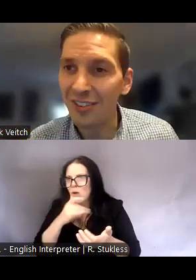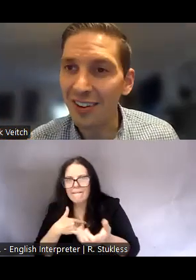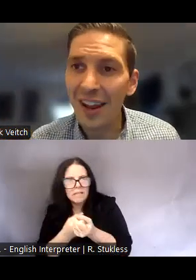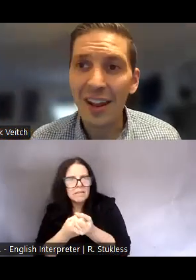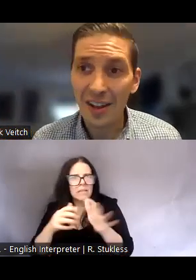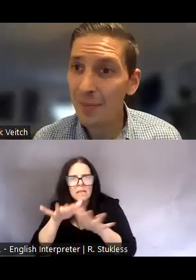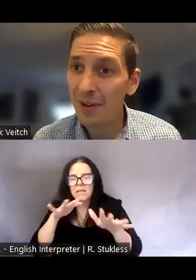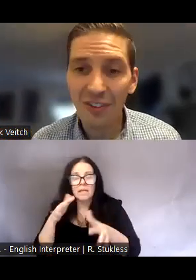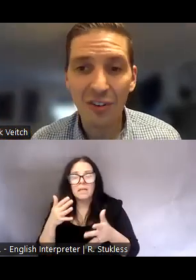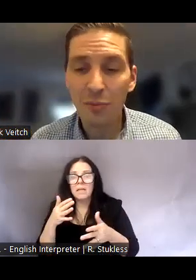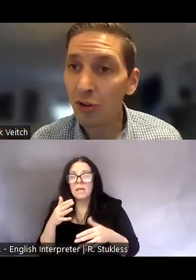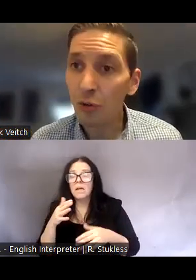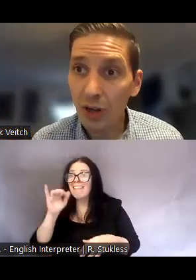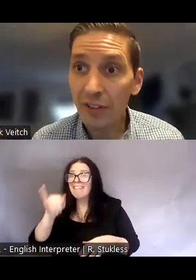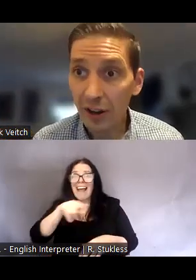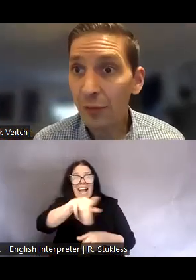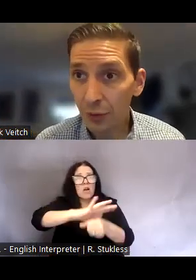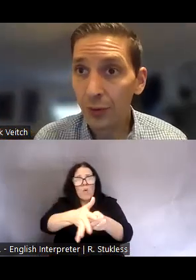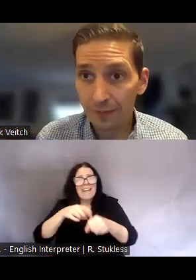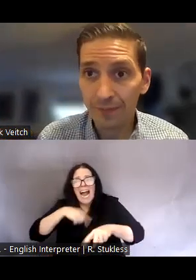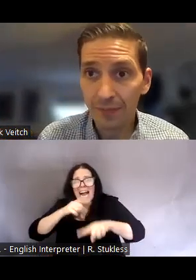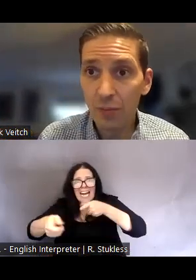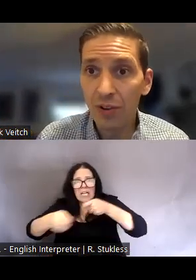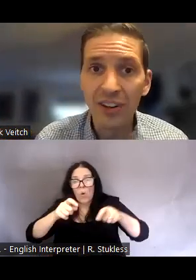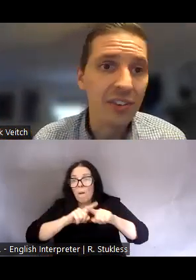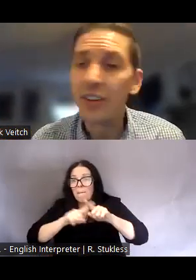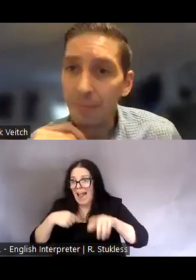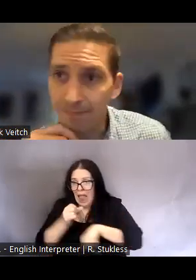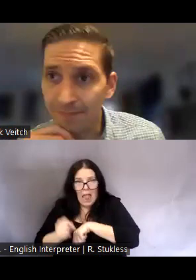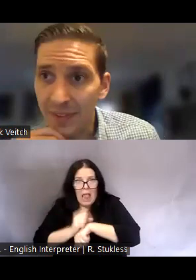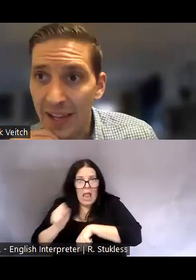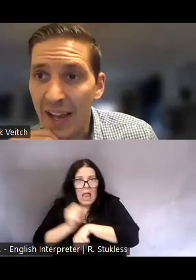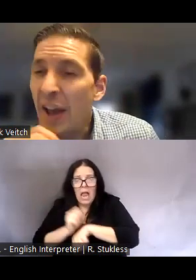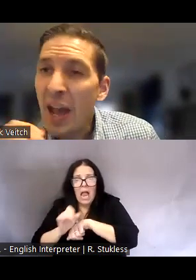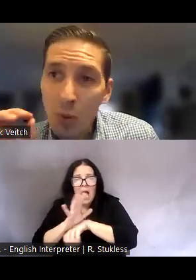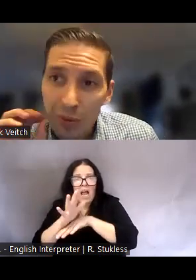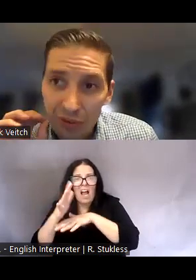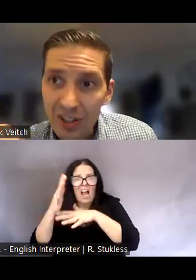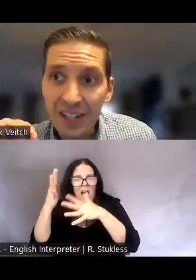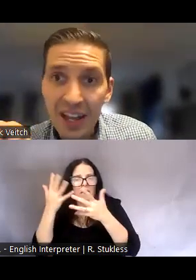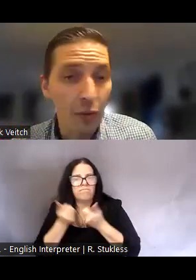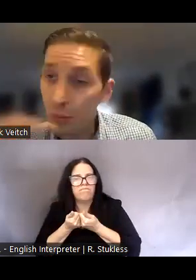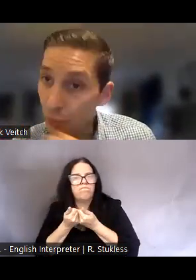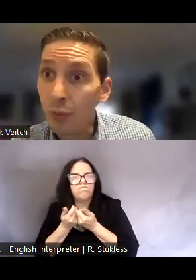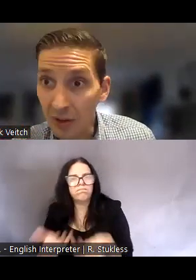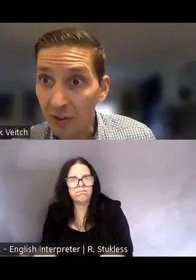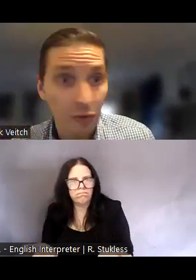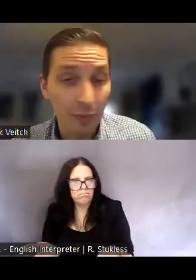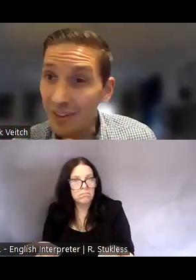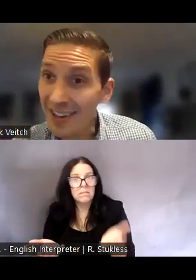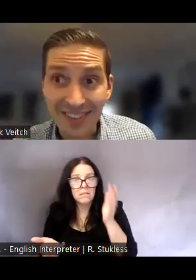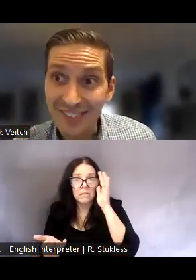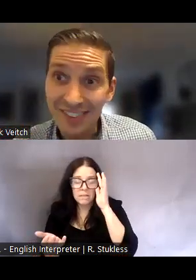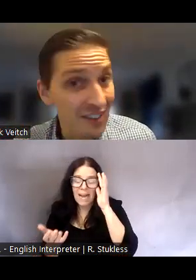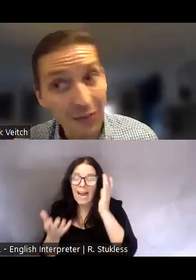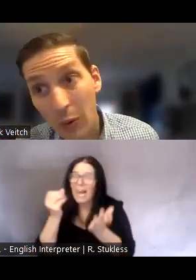control international incident. And my system just runs out of fuel. It runs out of steam. And what we've seen, again, through